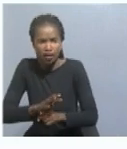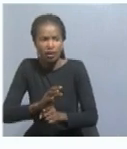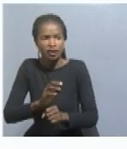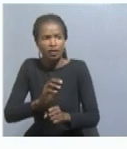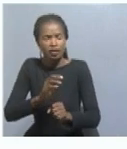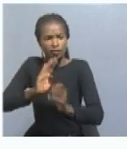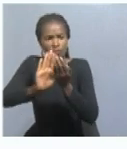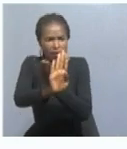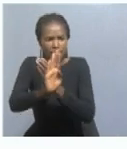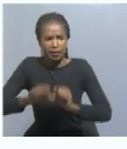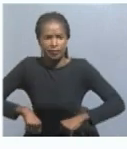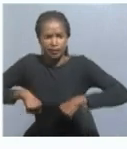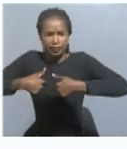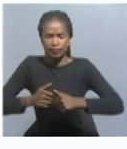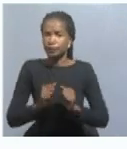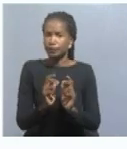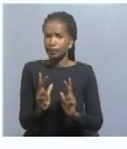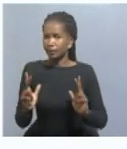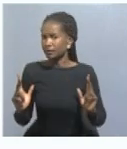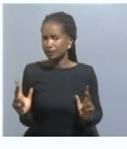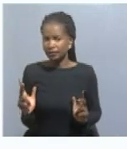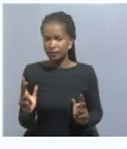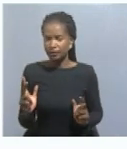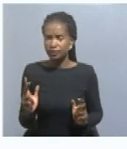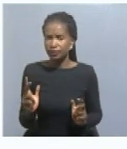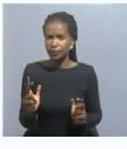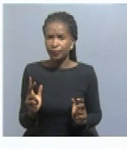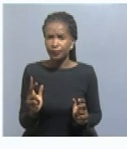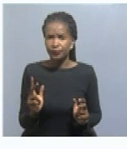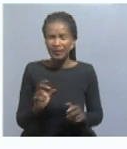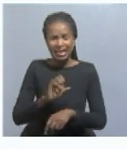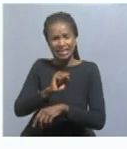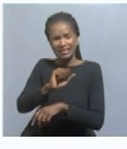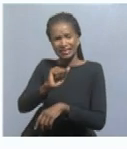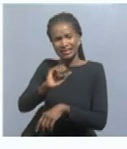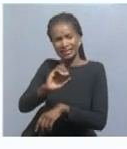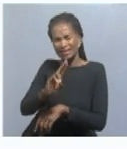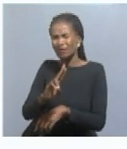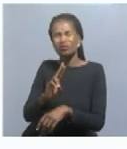to ensure that they are also catered for. So for us, we're